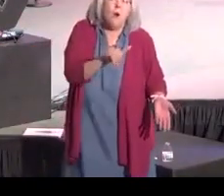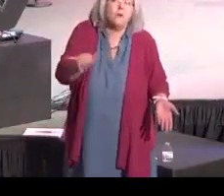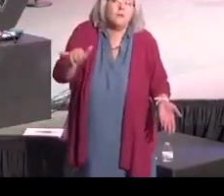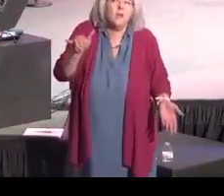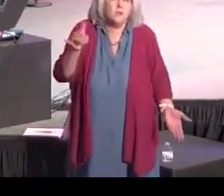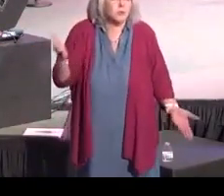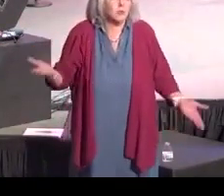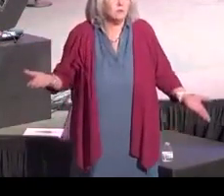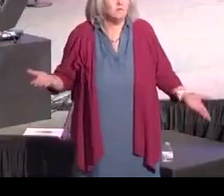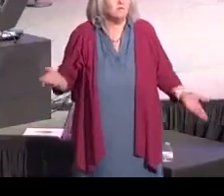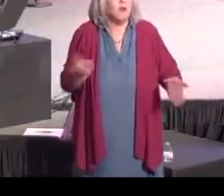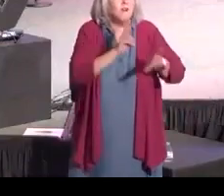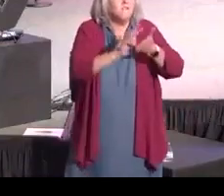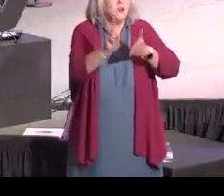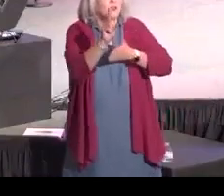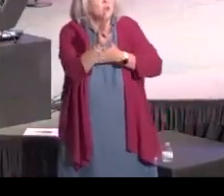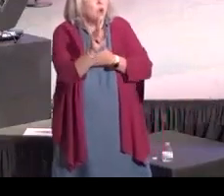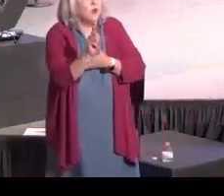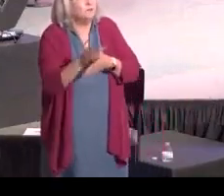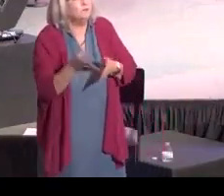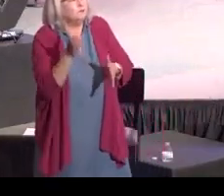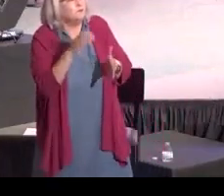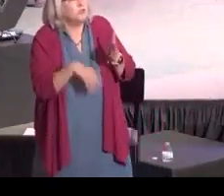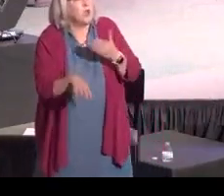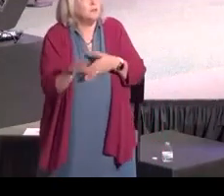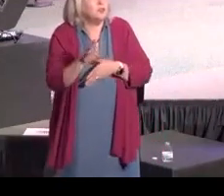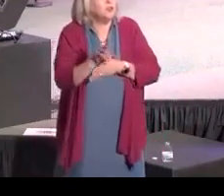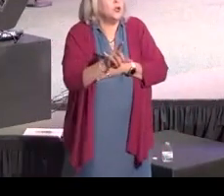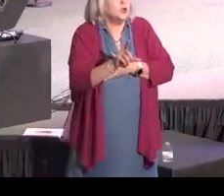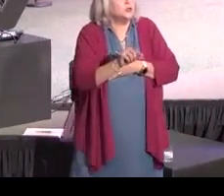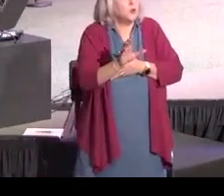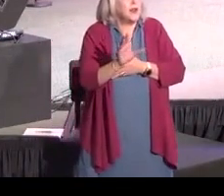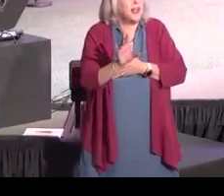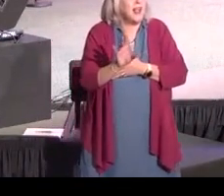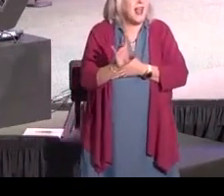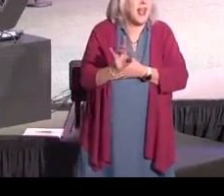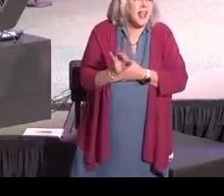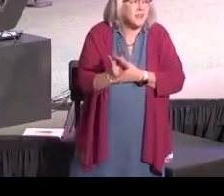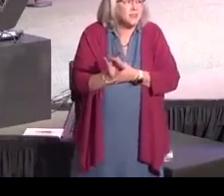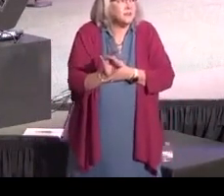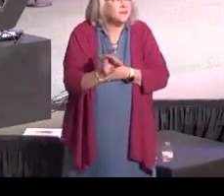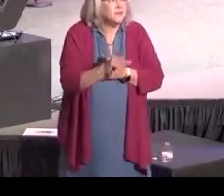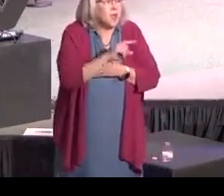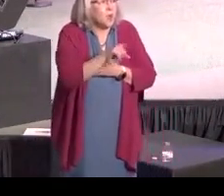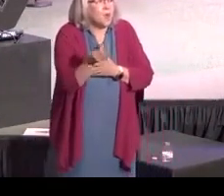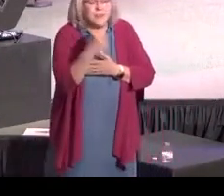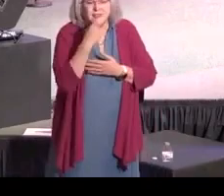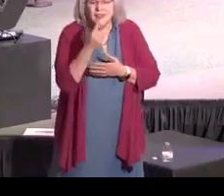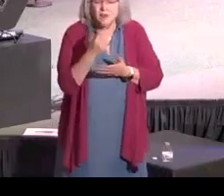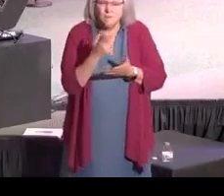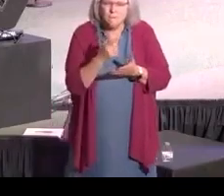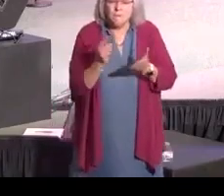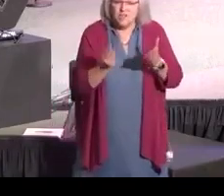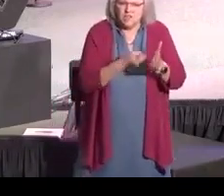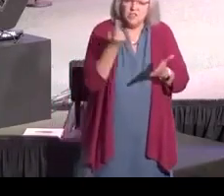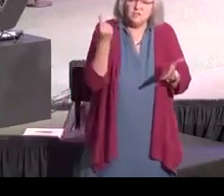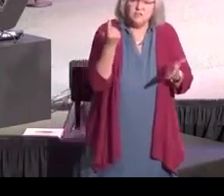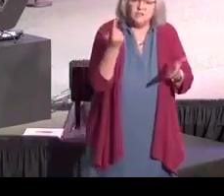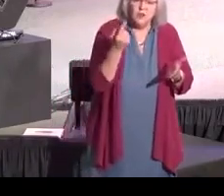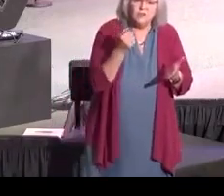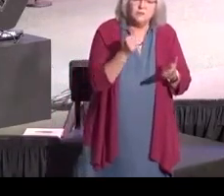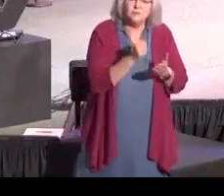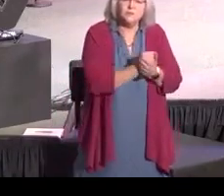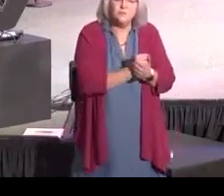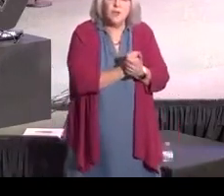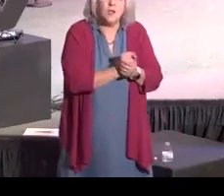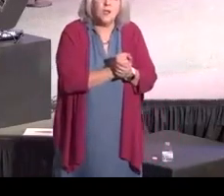in verse 1 of chapter 28, once safely on shore, we, that is the plural first person pronoun.